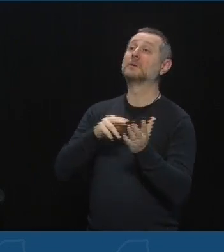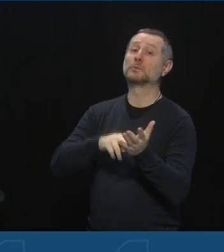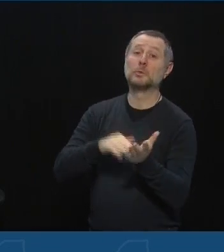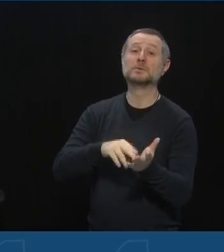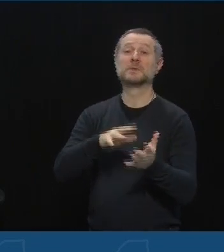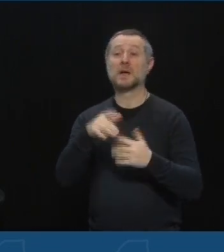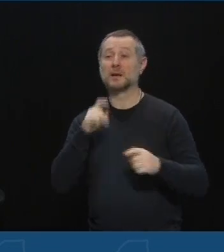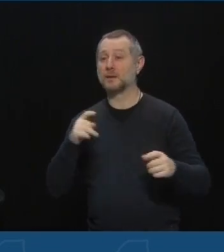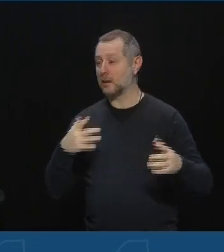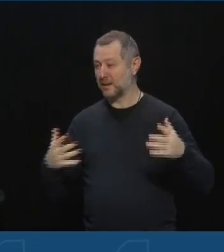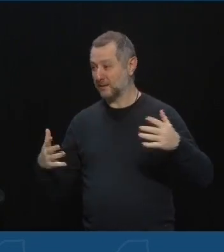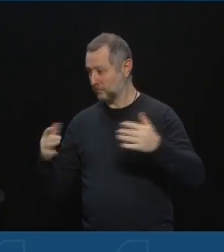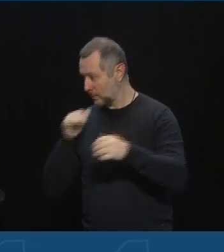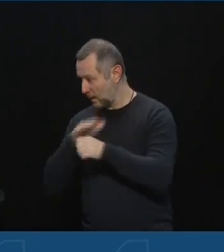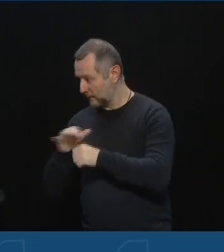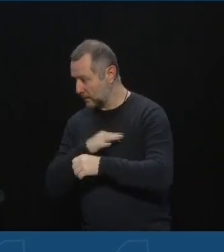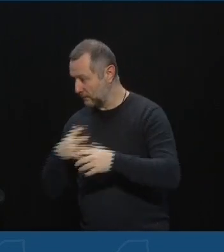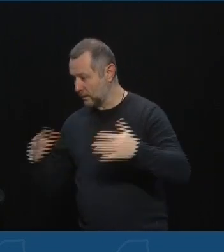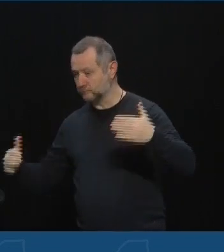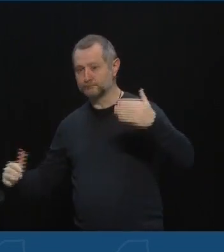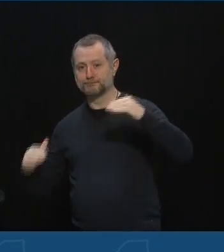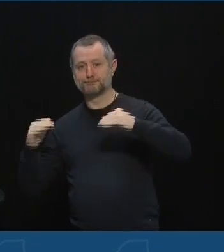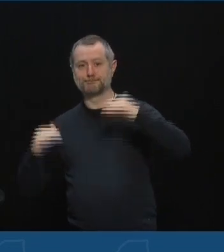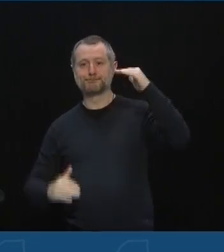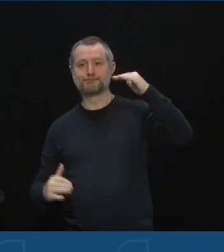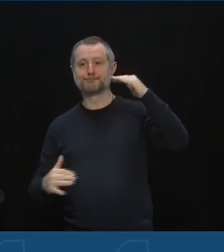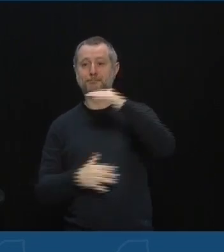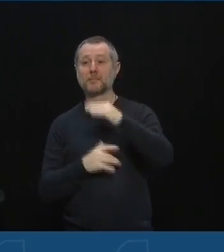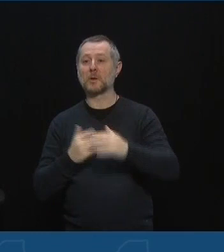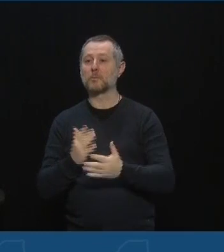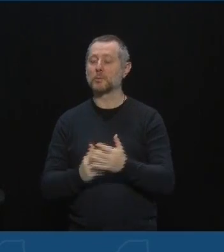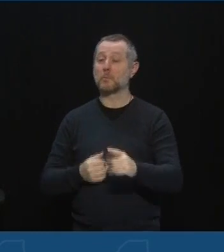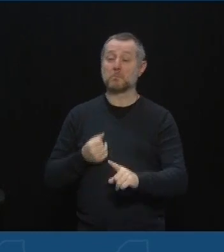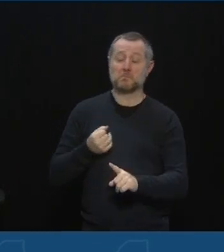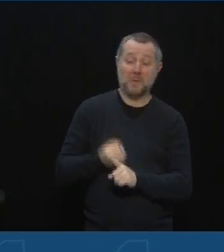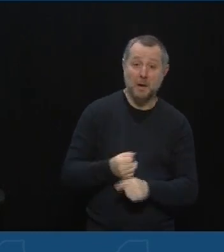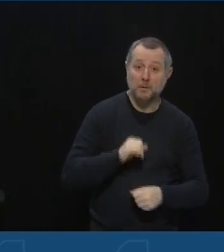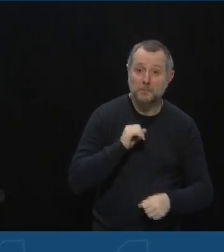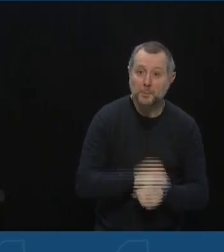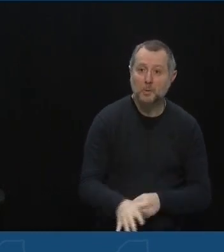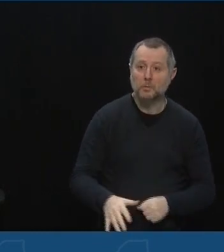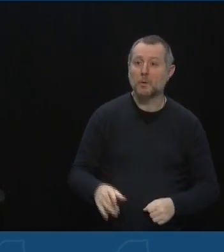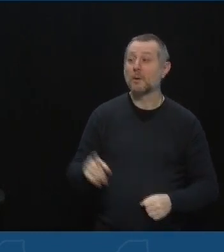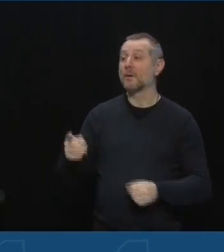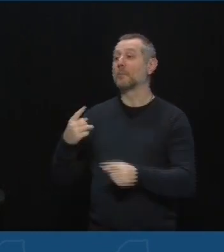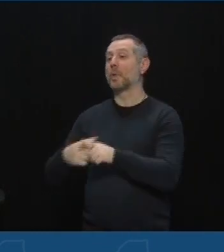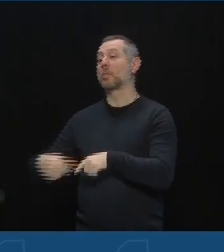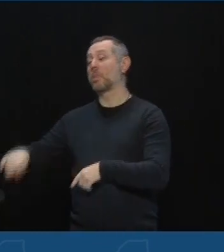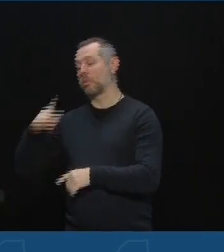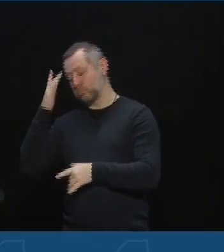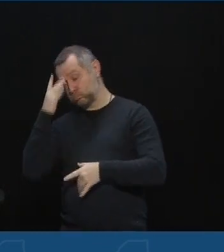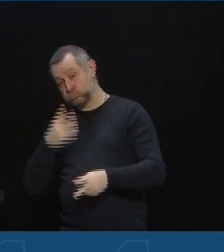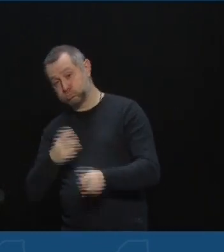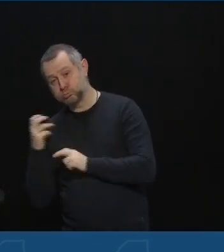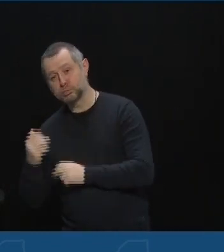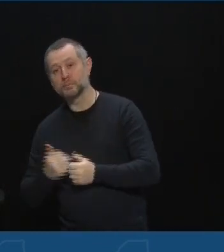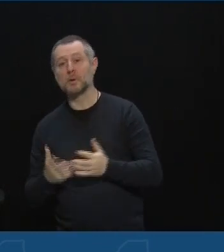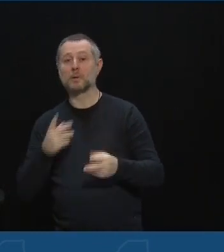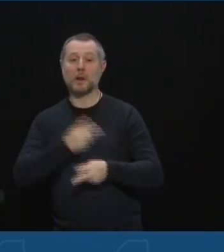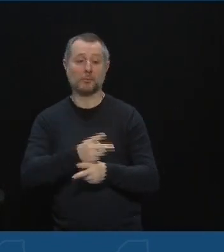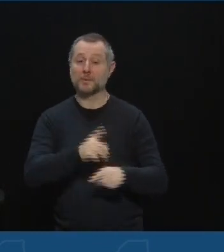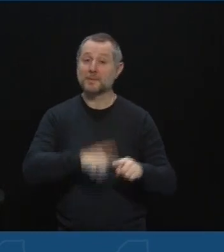for it. And then you hit a pandemic, and people got sick themselves, had to walk away because they had to take care of people in their own